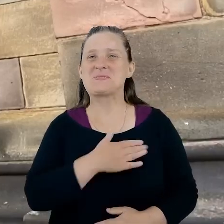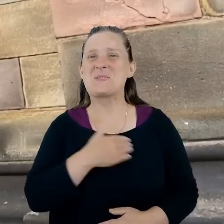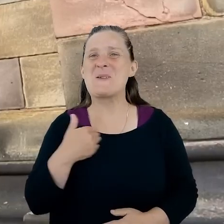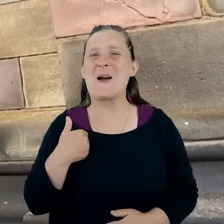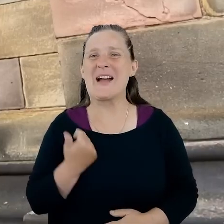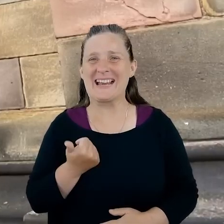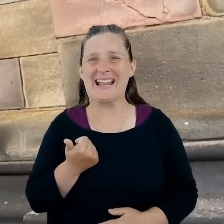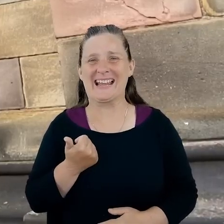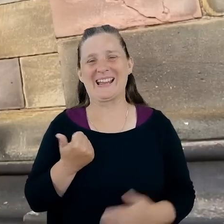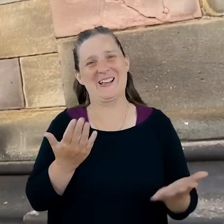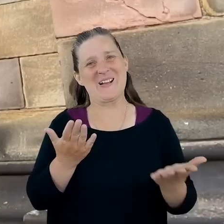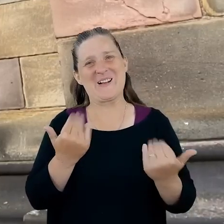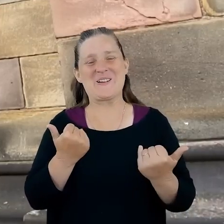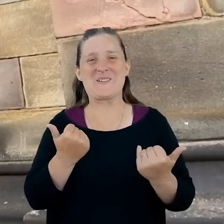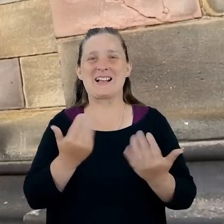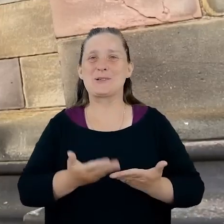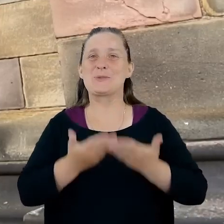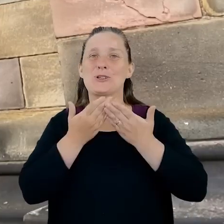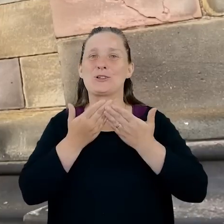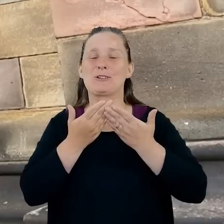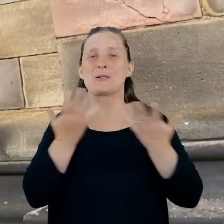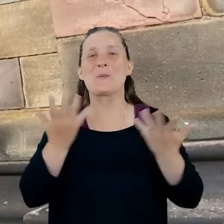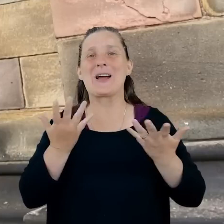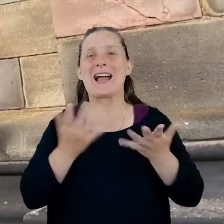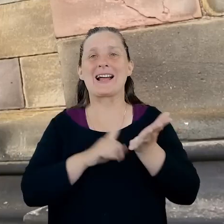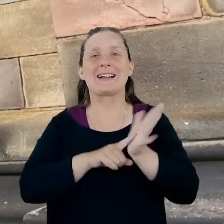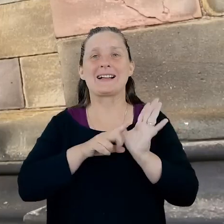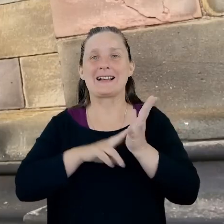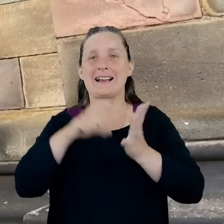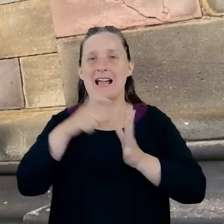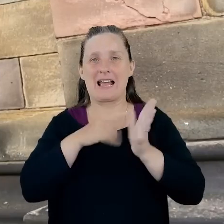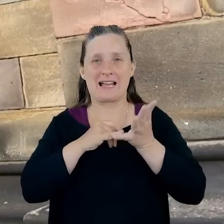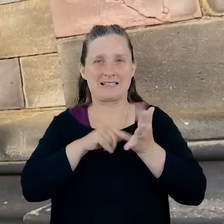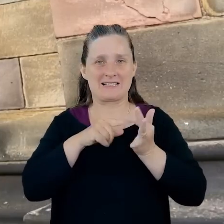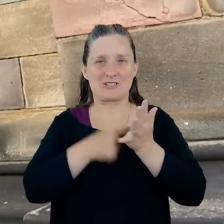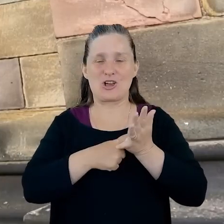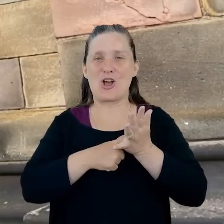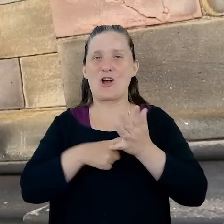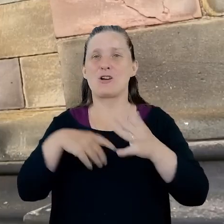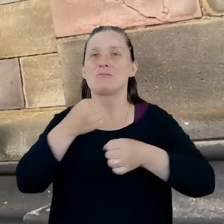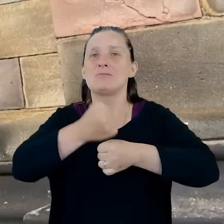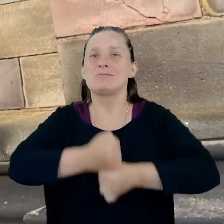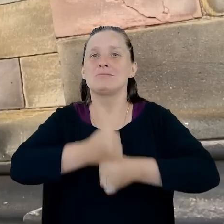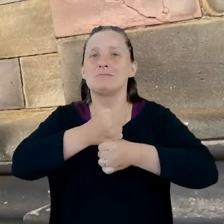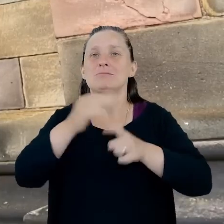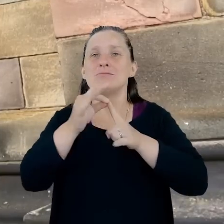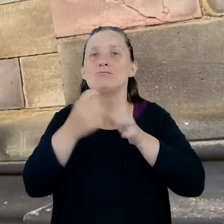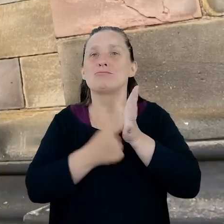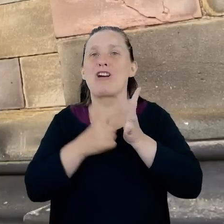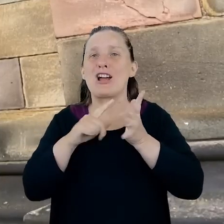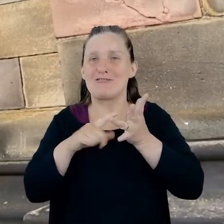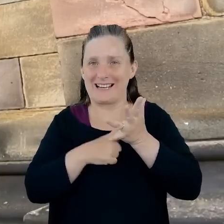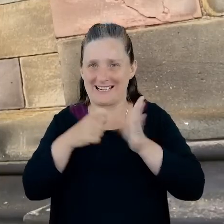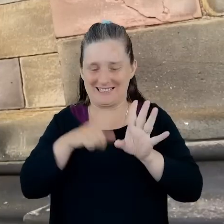Good morning and welcome to the Eucharist at Lancaster Priory on the third Sunday after Trinity. My name is Leah Vasey